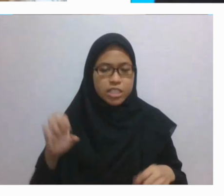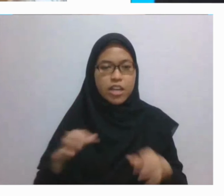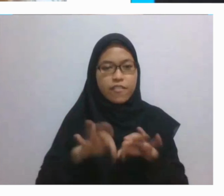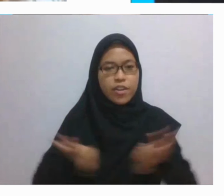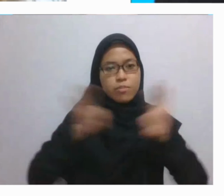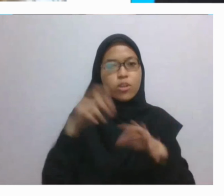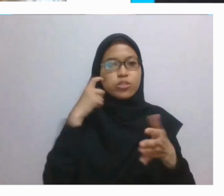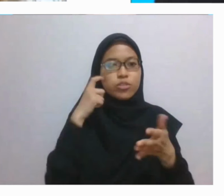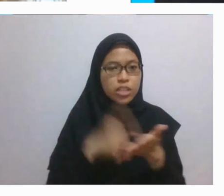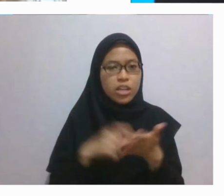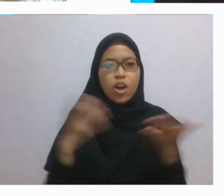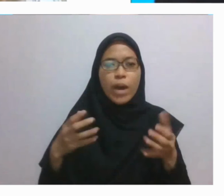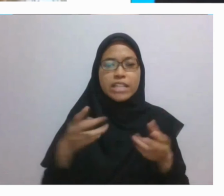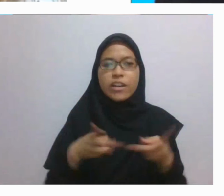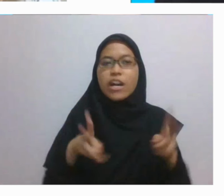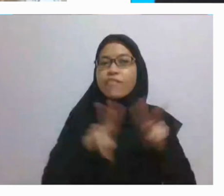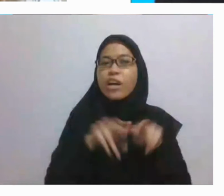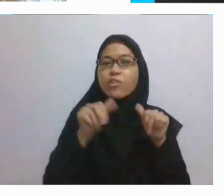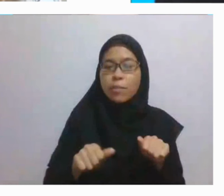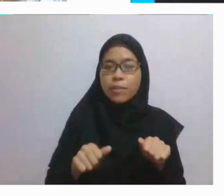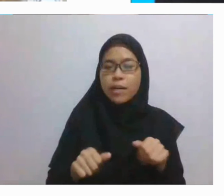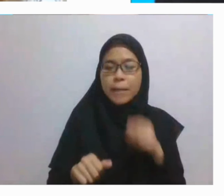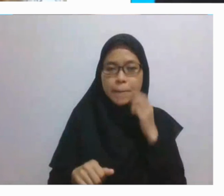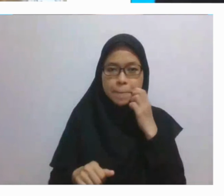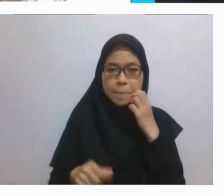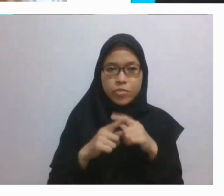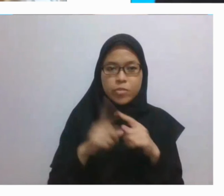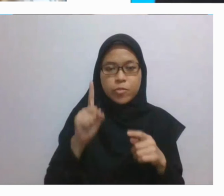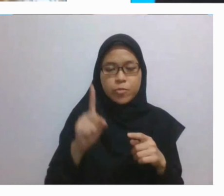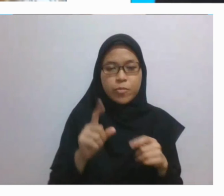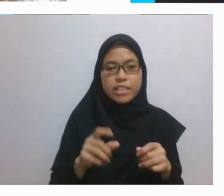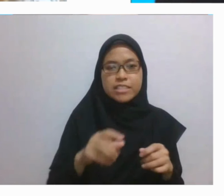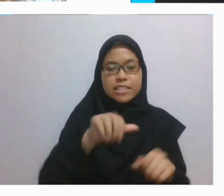what is valuable in nature to one individual and to one set of